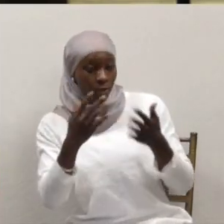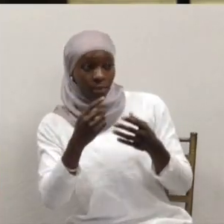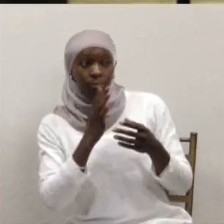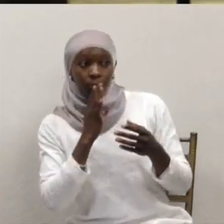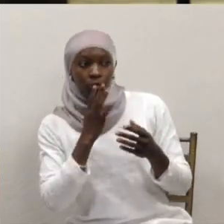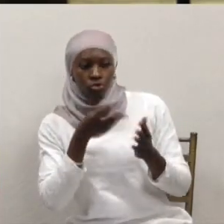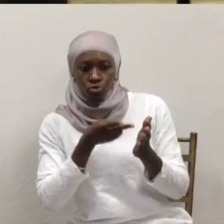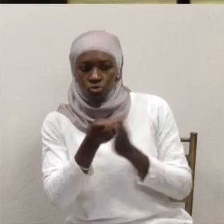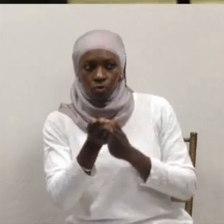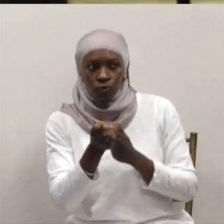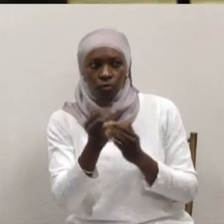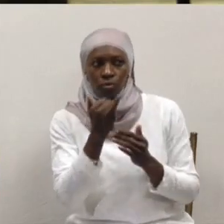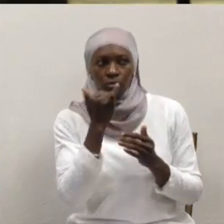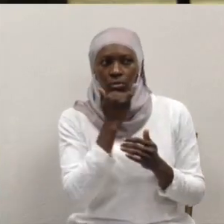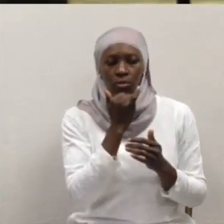Say, O Muhammad,